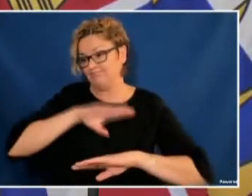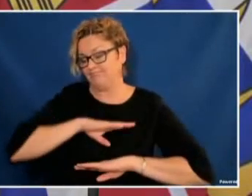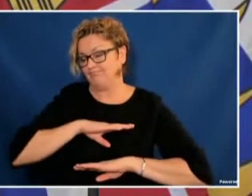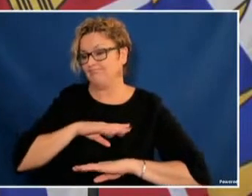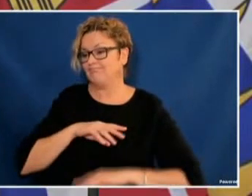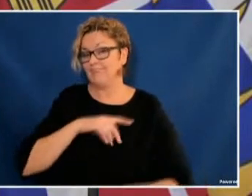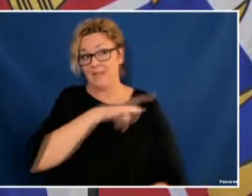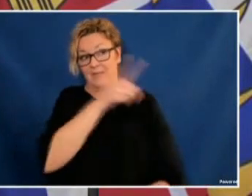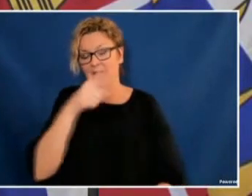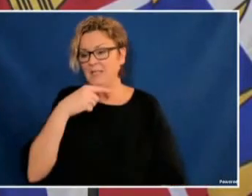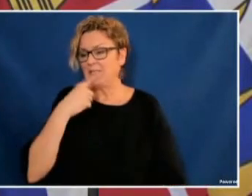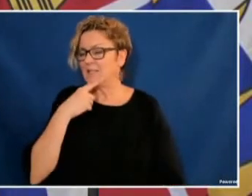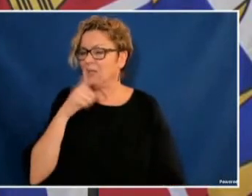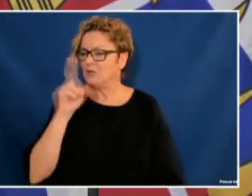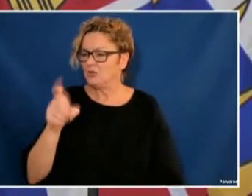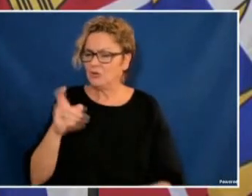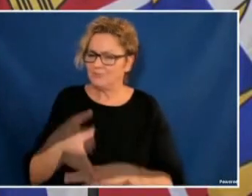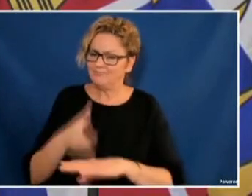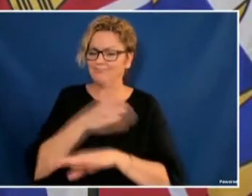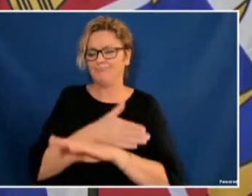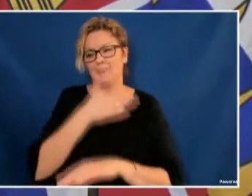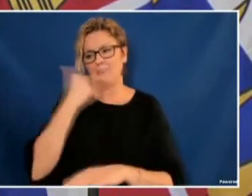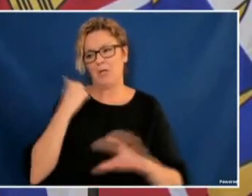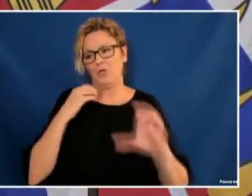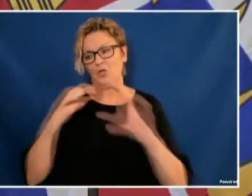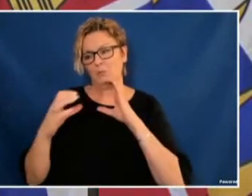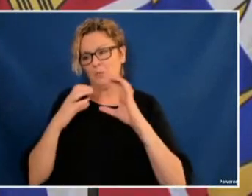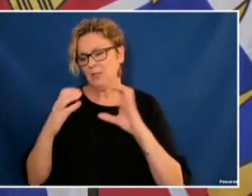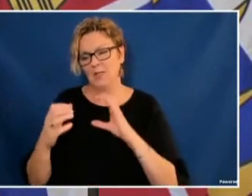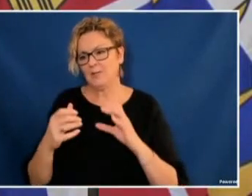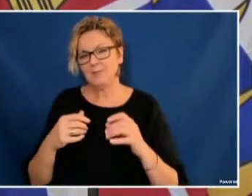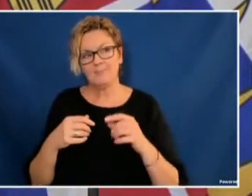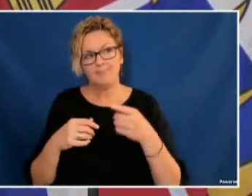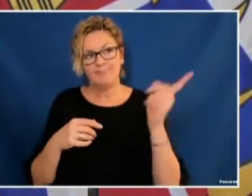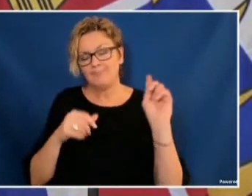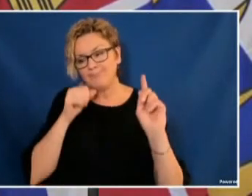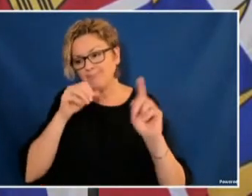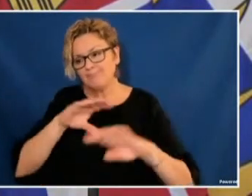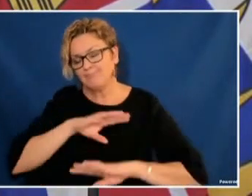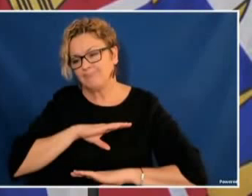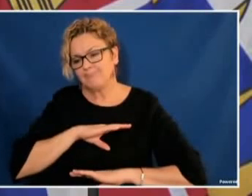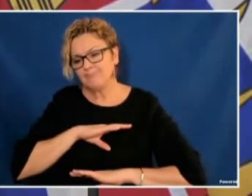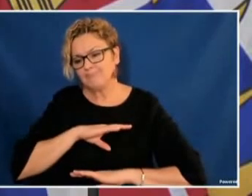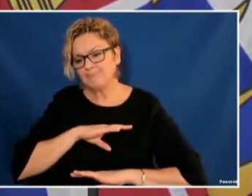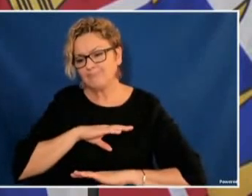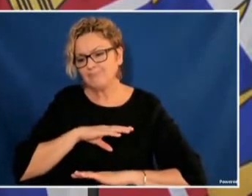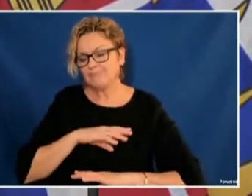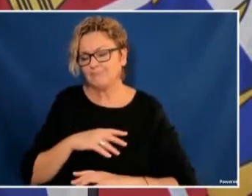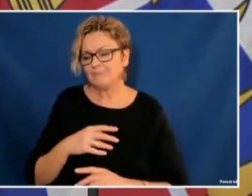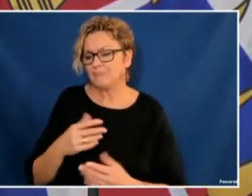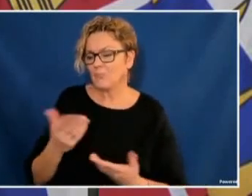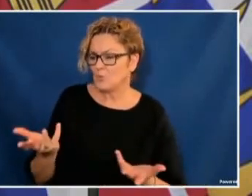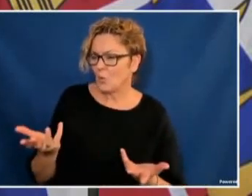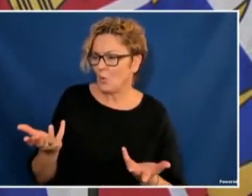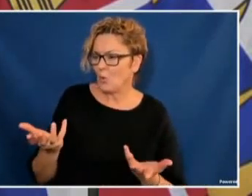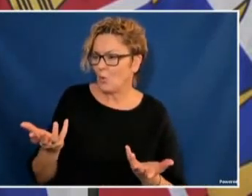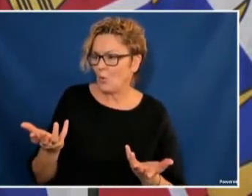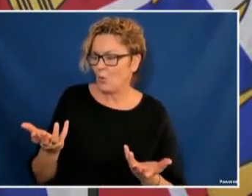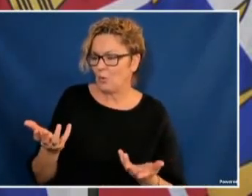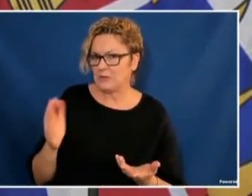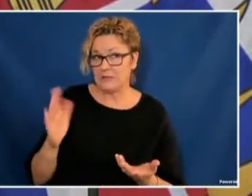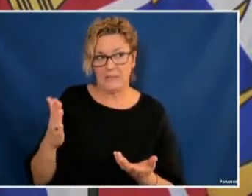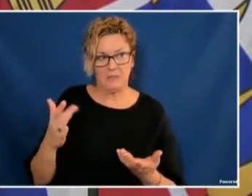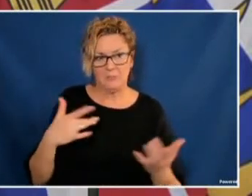Oh, hi, Dr. Henry. Minister Dix. The BC Centre for Disease Control situation reports every Friday in November seem to